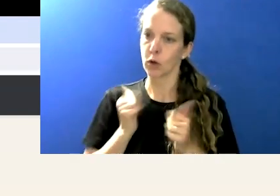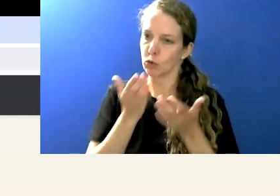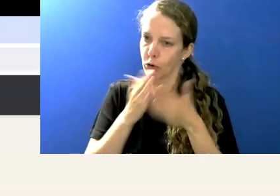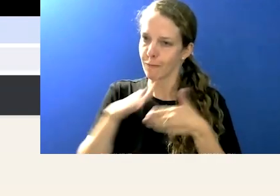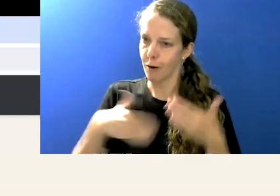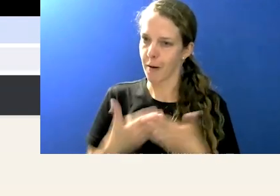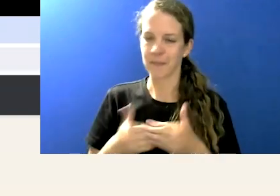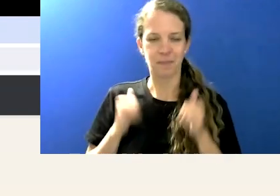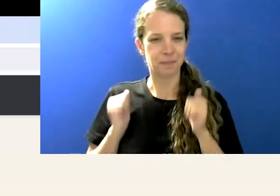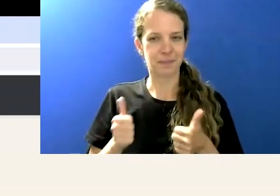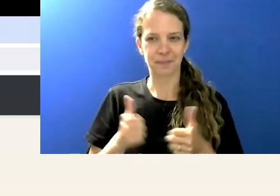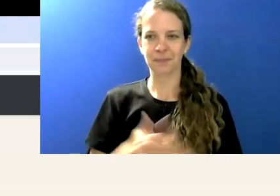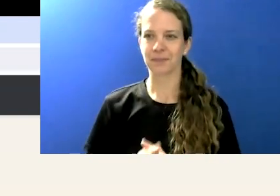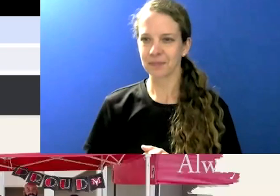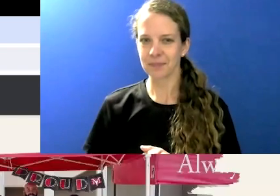Awesome.